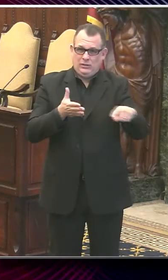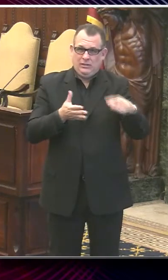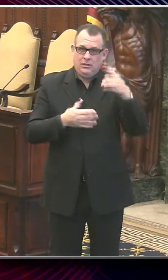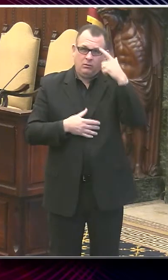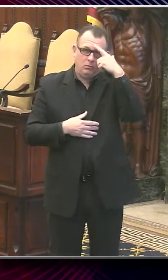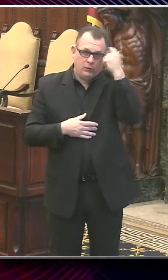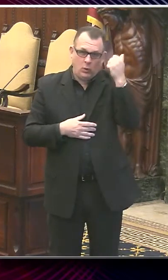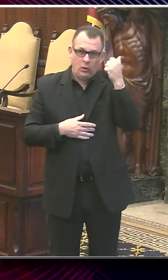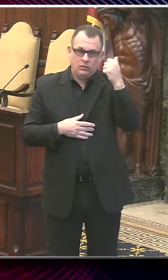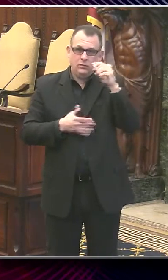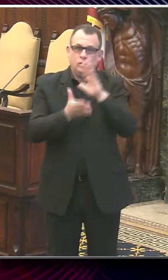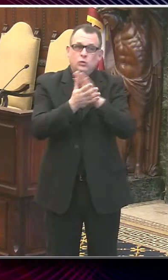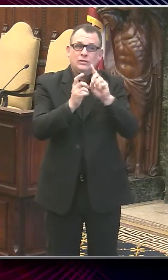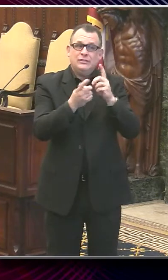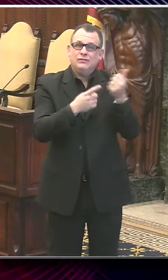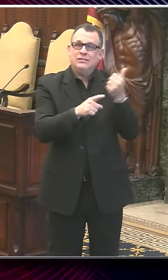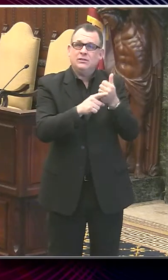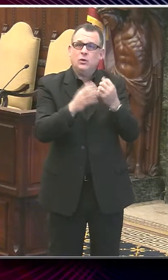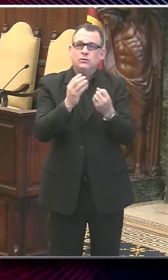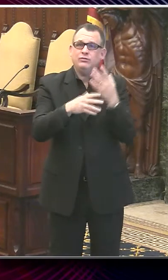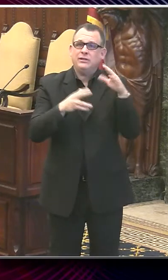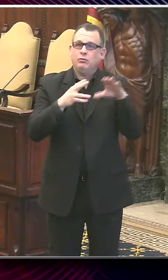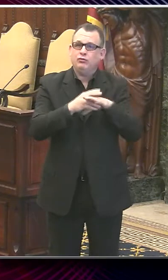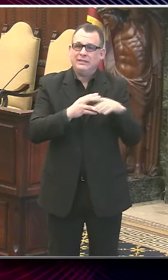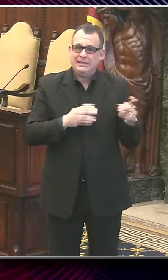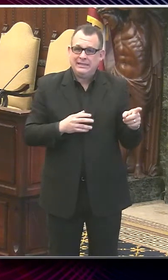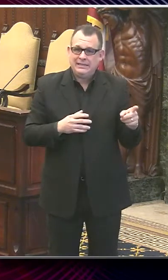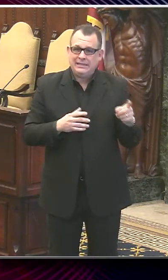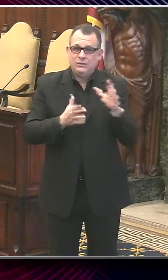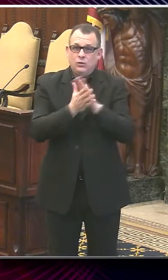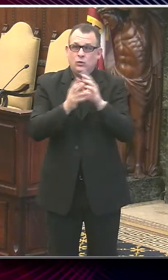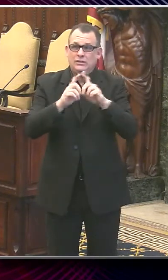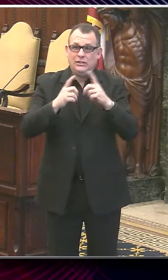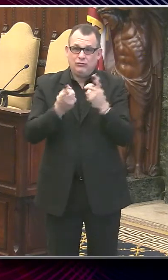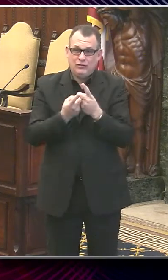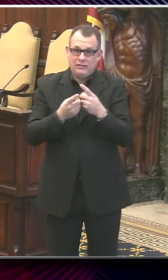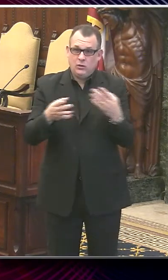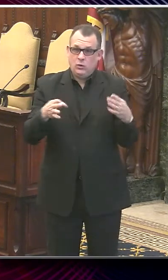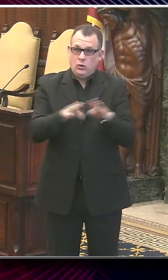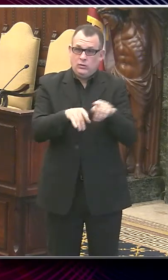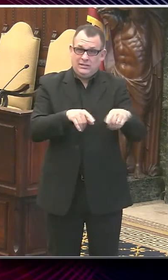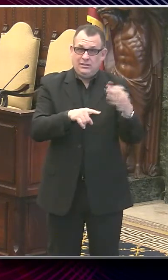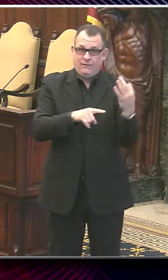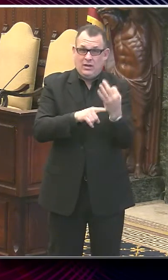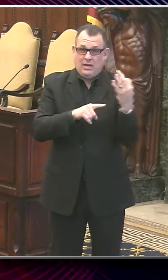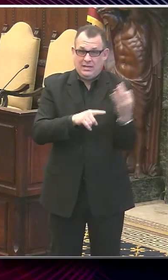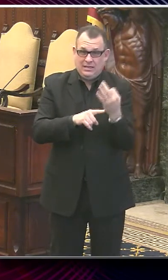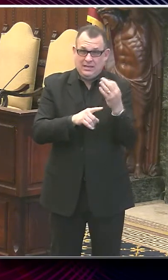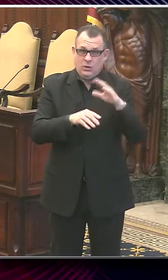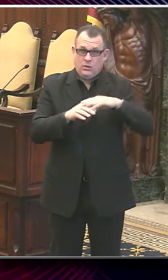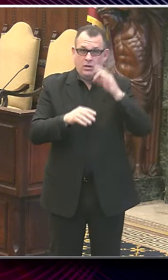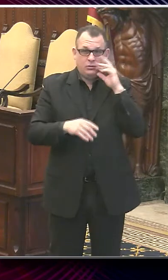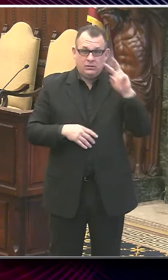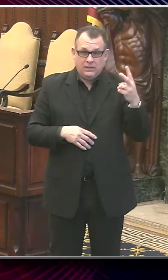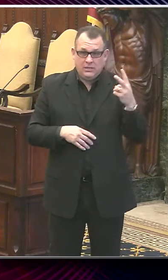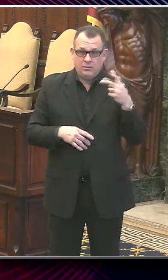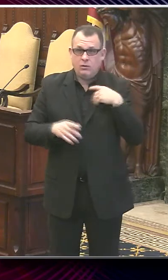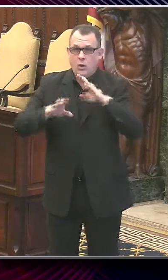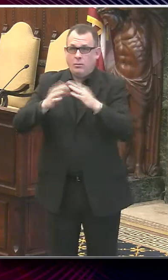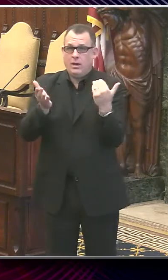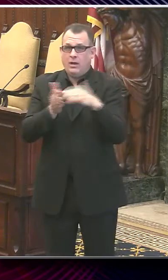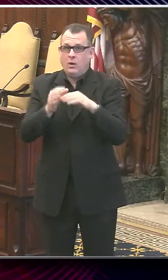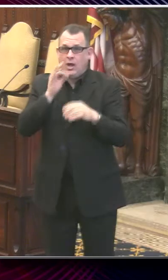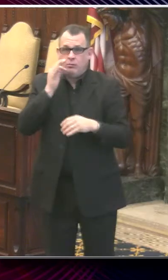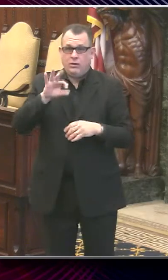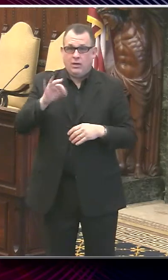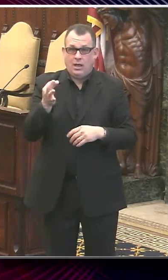district spring break. School district student meal sites will be closed this Friday, April 2nd, and will reopen next Friday on April